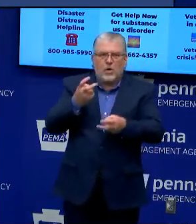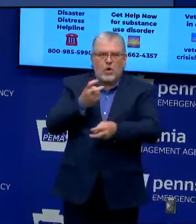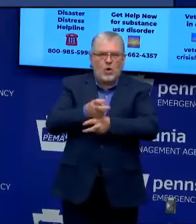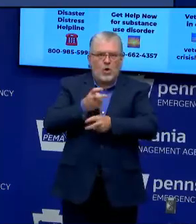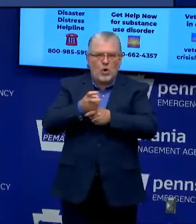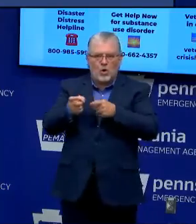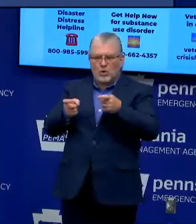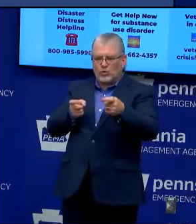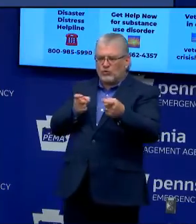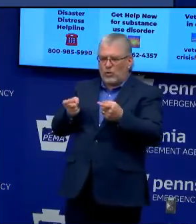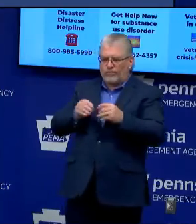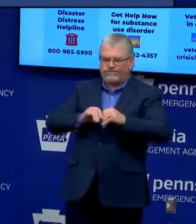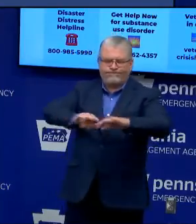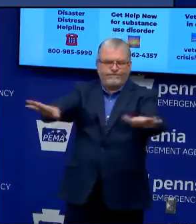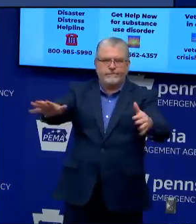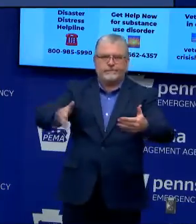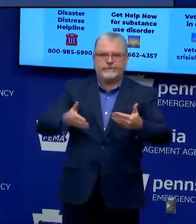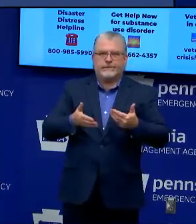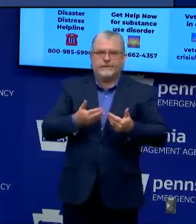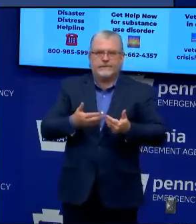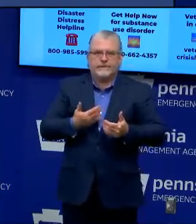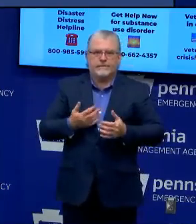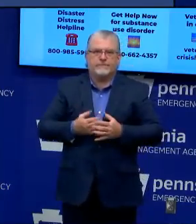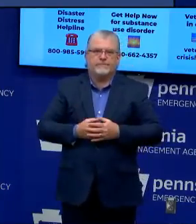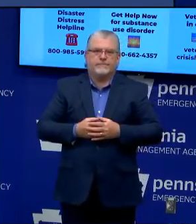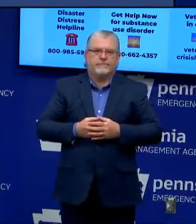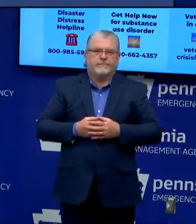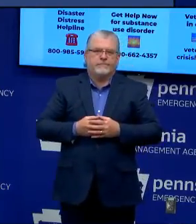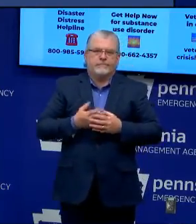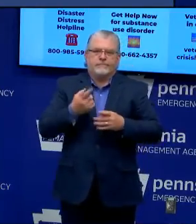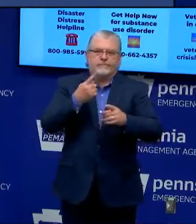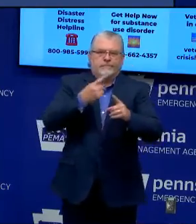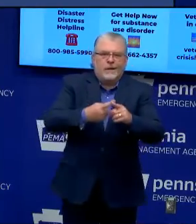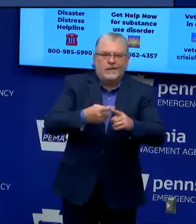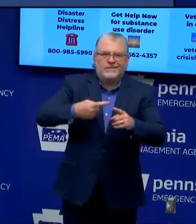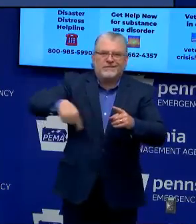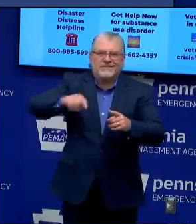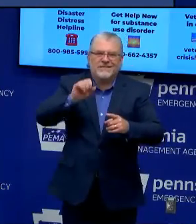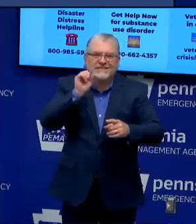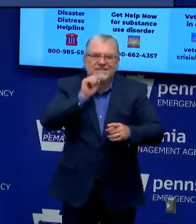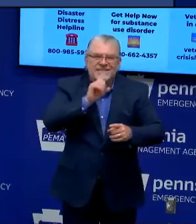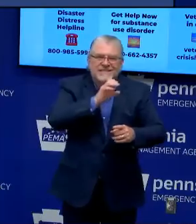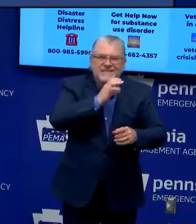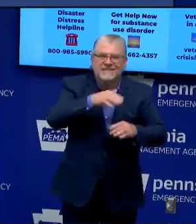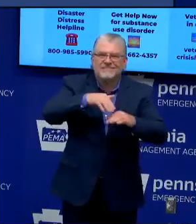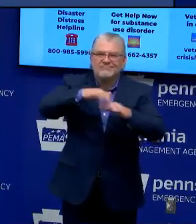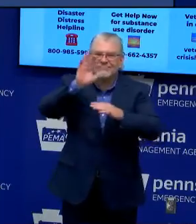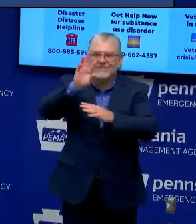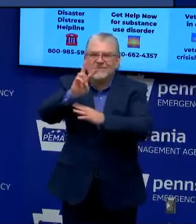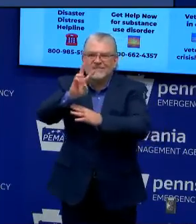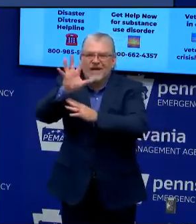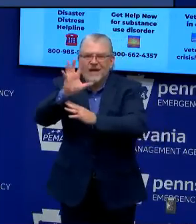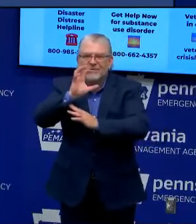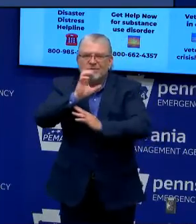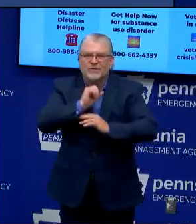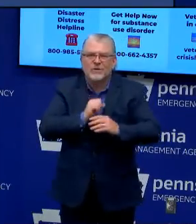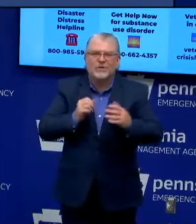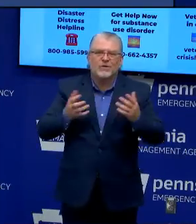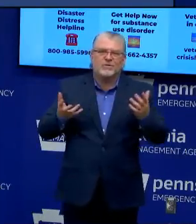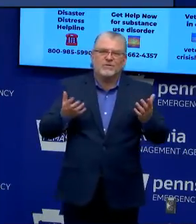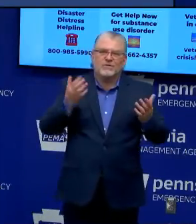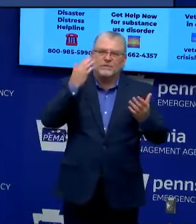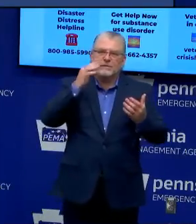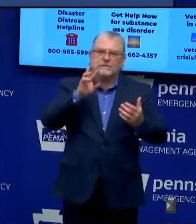addition, predominantly there are seniors, 65 and older in those facilities. Seniors are more at risk for